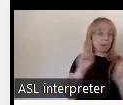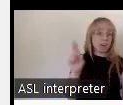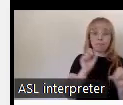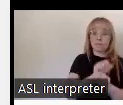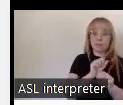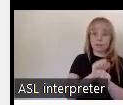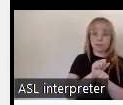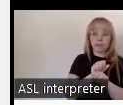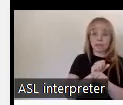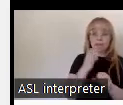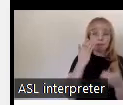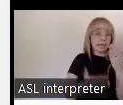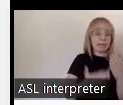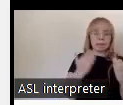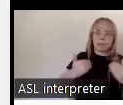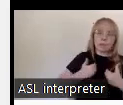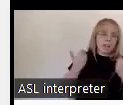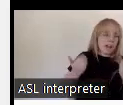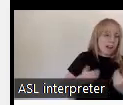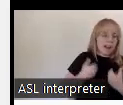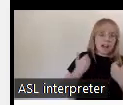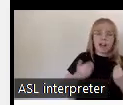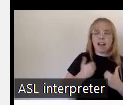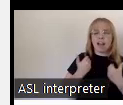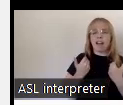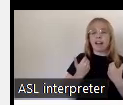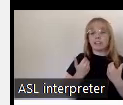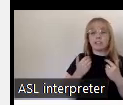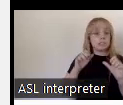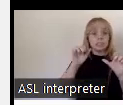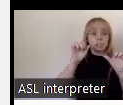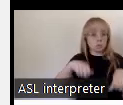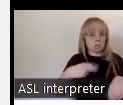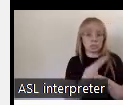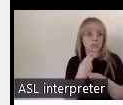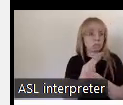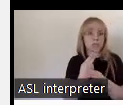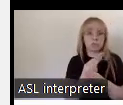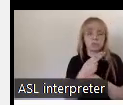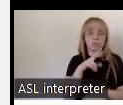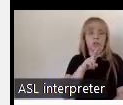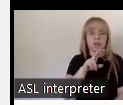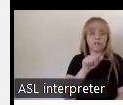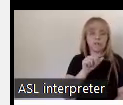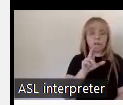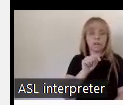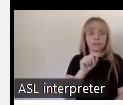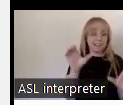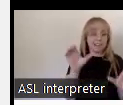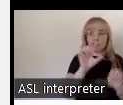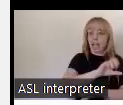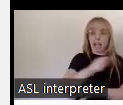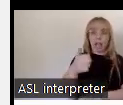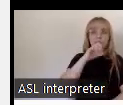perhaps they're too young, because you could certainly use these Vault activities for any